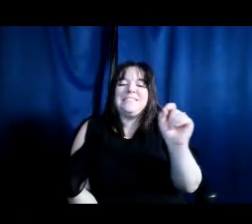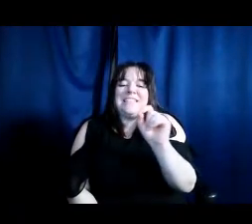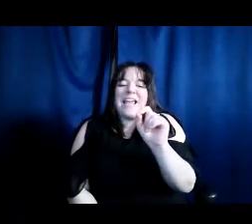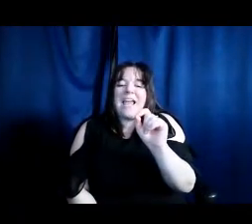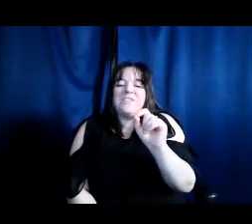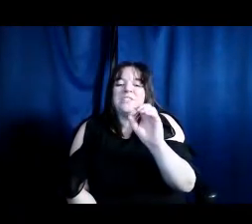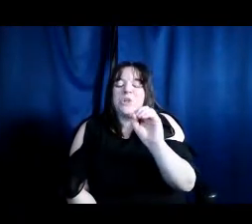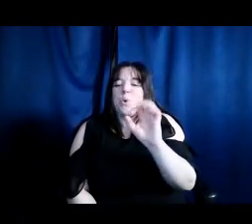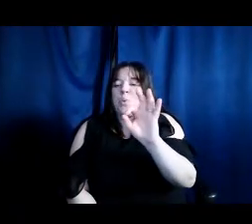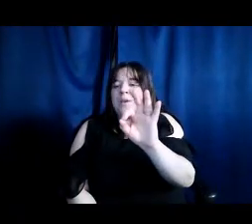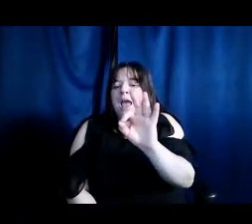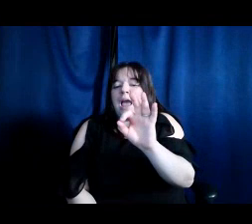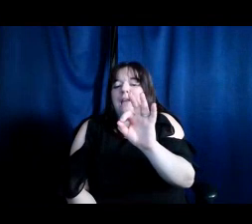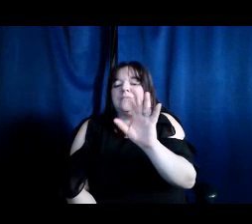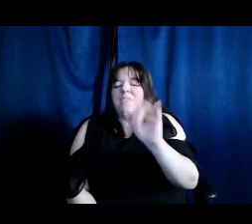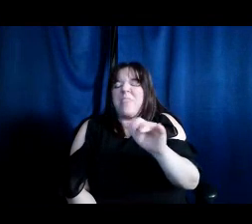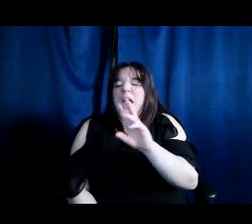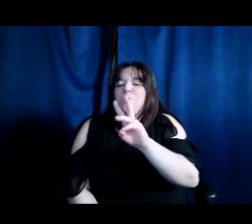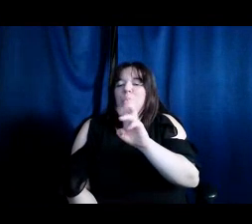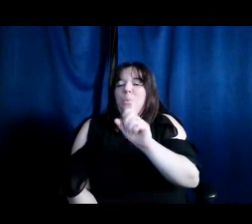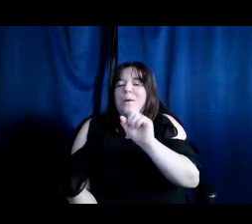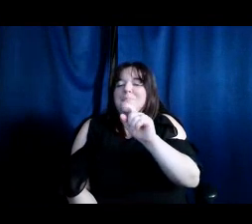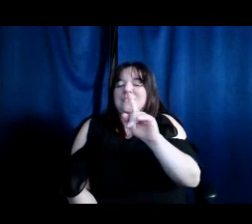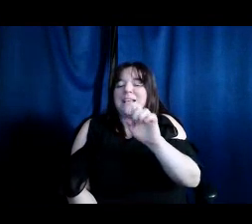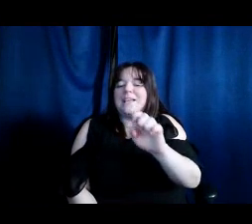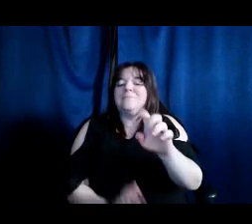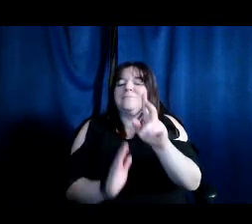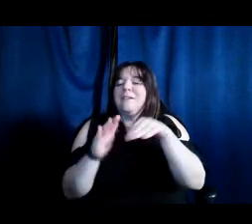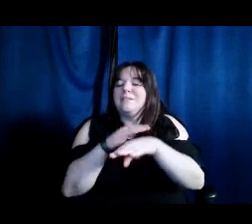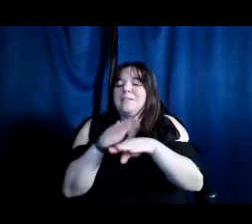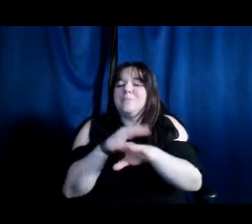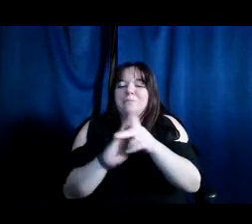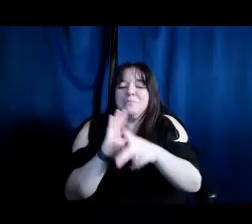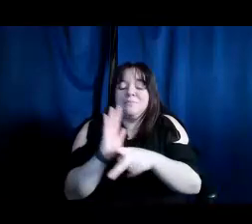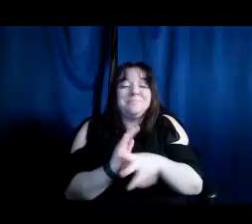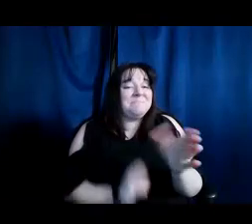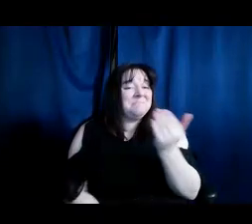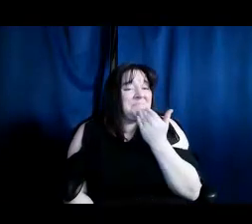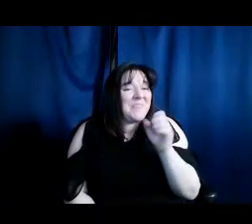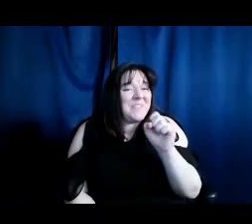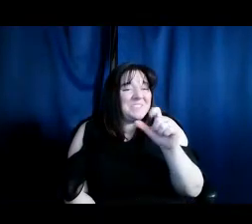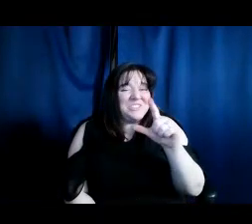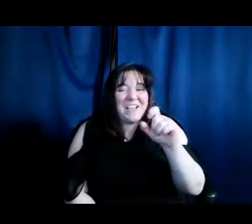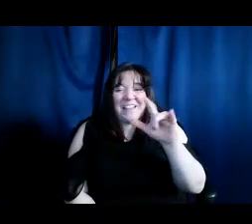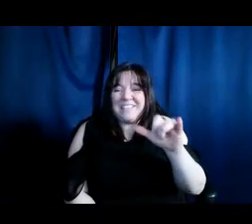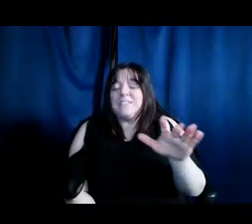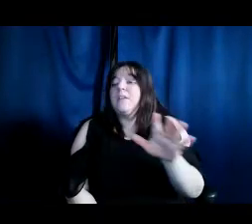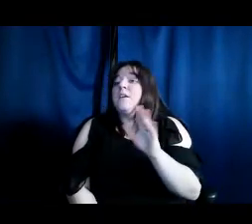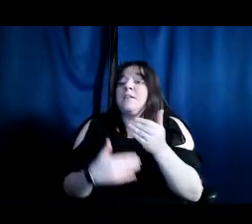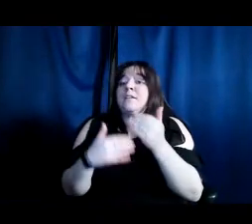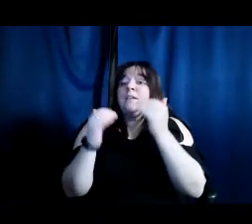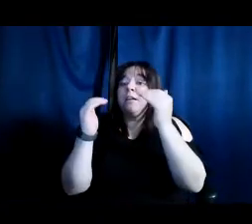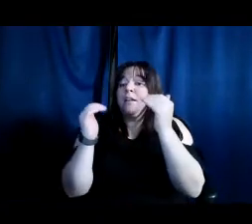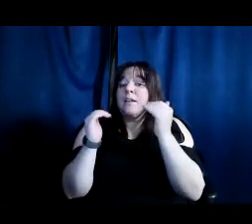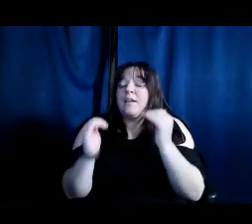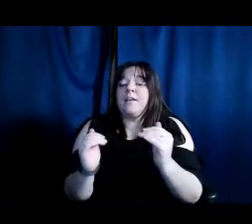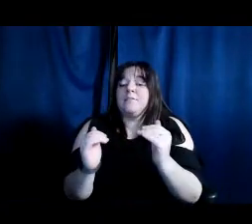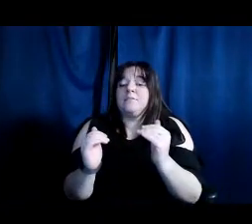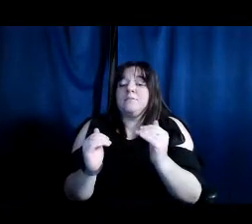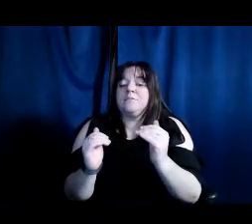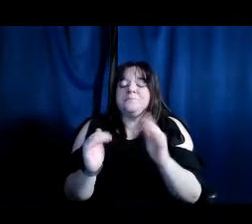policy. Thanks, Shelly. The next question we have here in the chat is, simple language